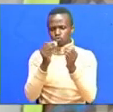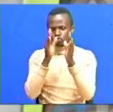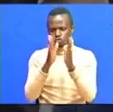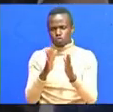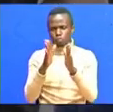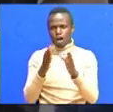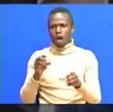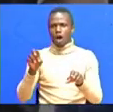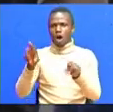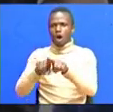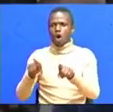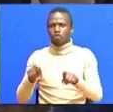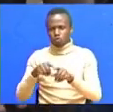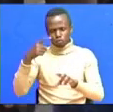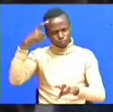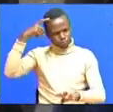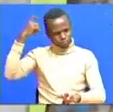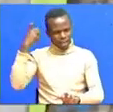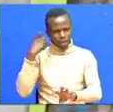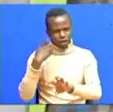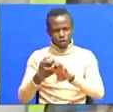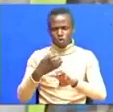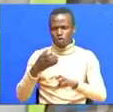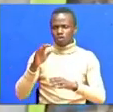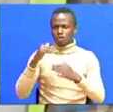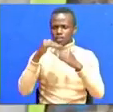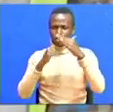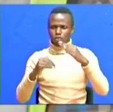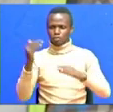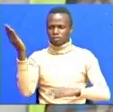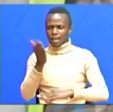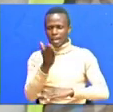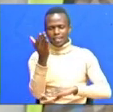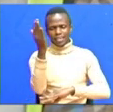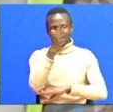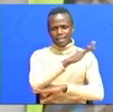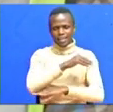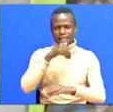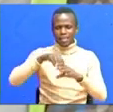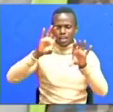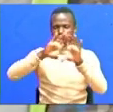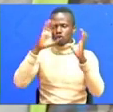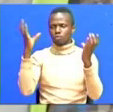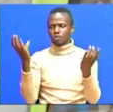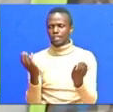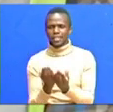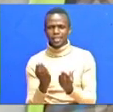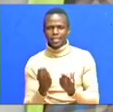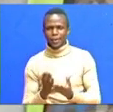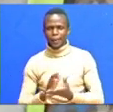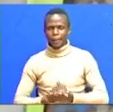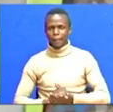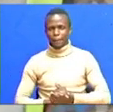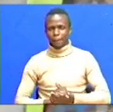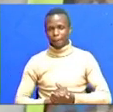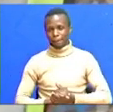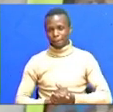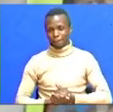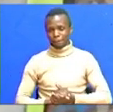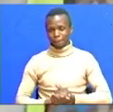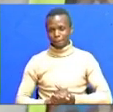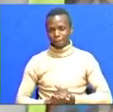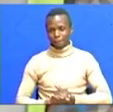the ecological charcoal reduces deforestation in surrounding communities. La déforestation dans nos différentes